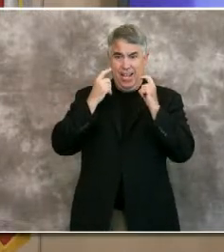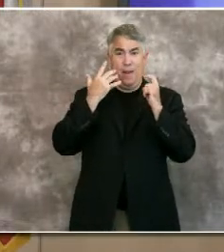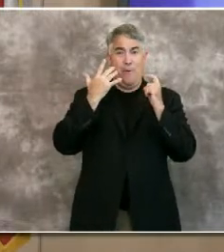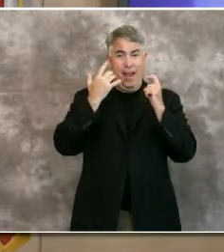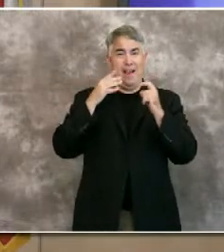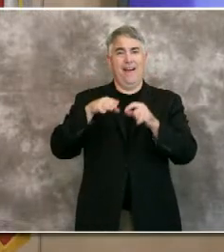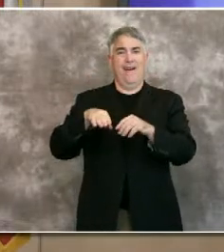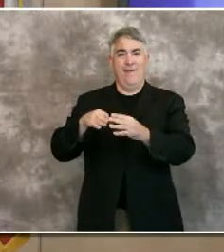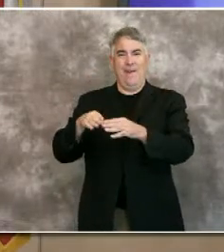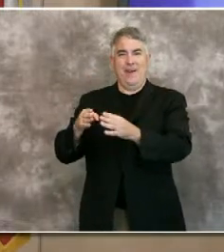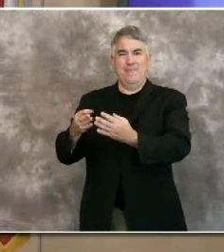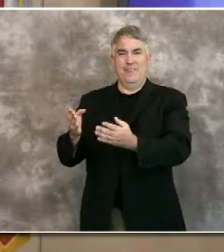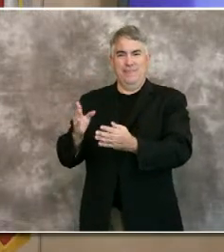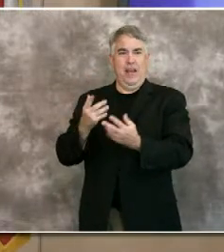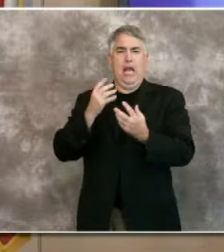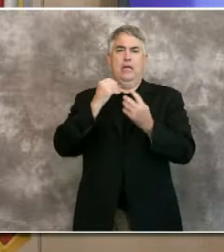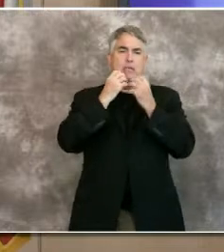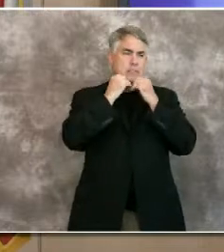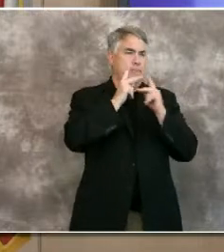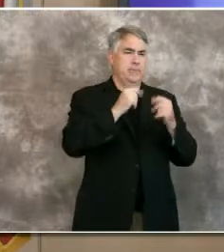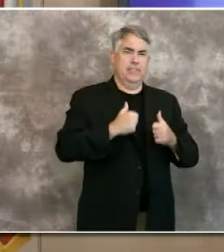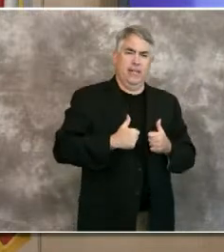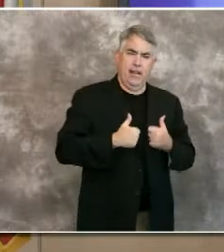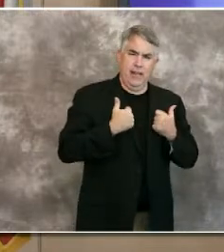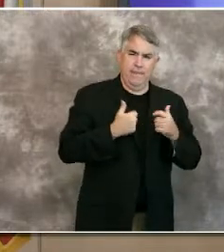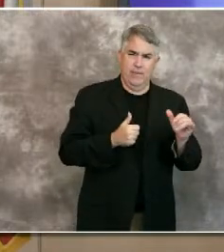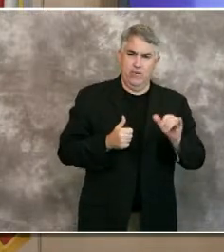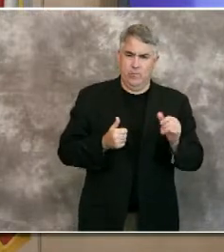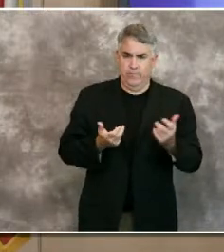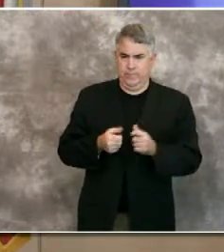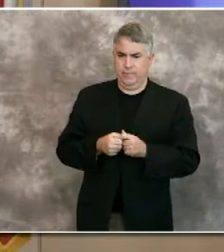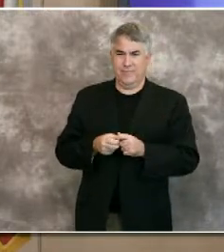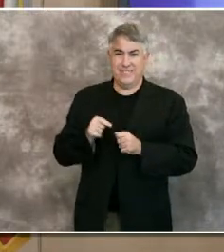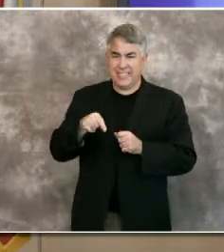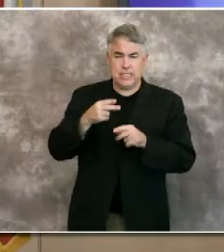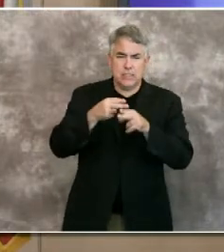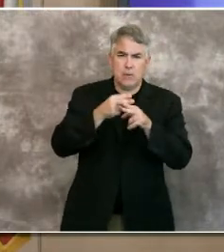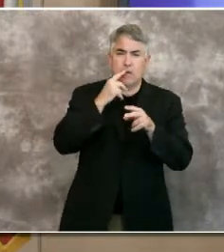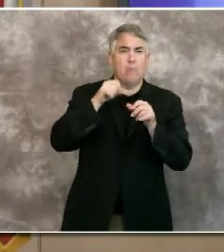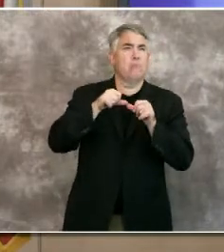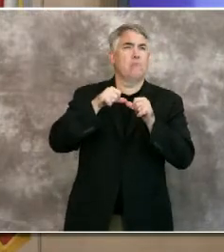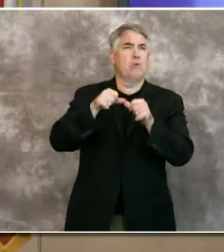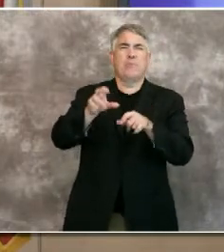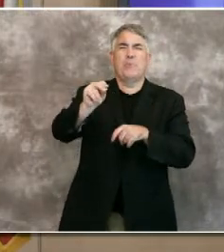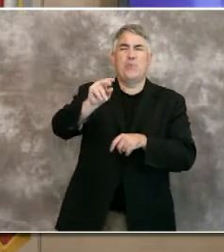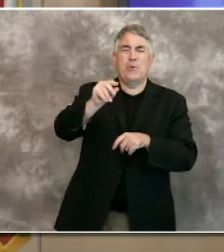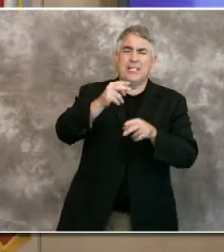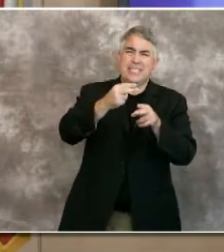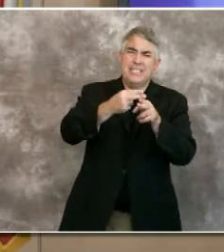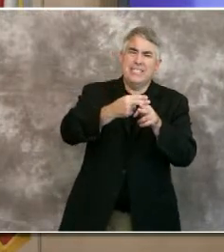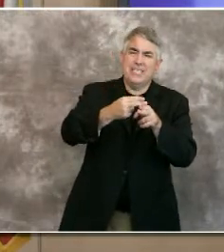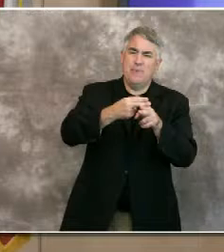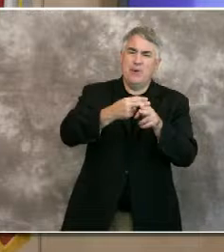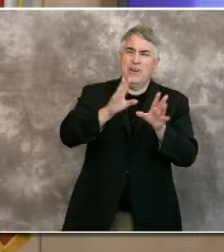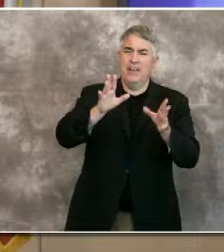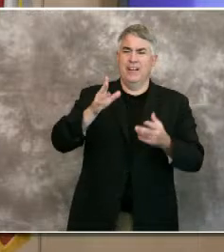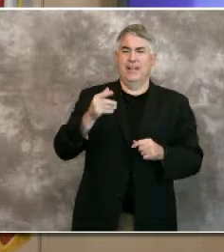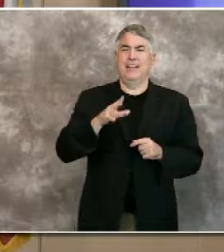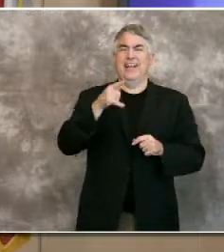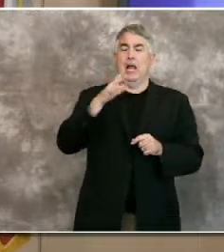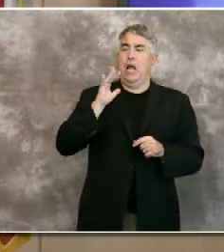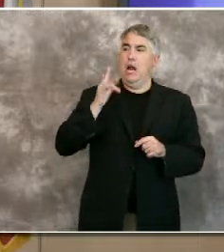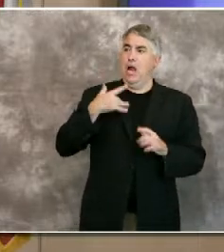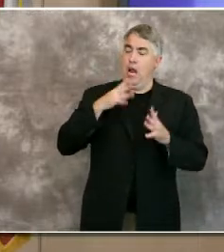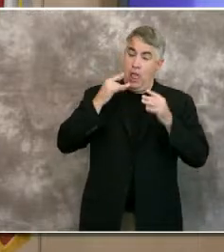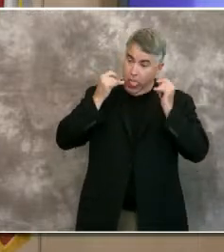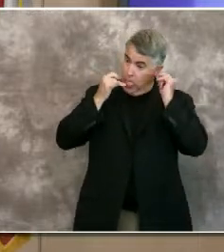life. It's a temporary thing. It's a sacrifice. It's a little bit of an inconvenience, but it's a very mild one compared to the other